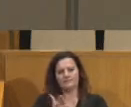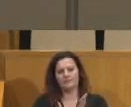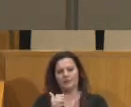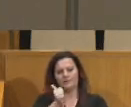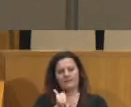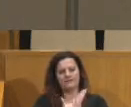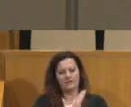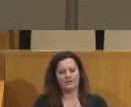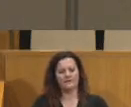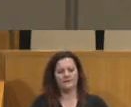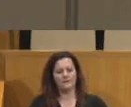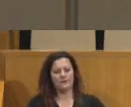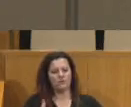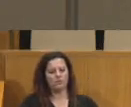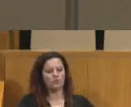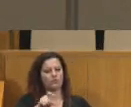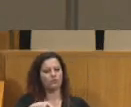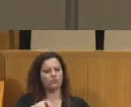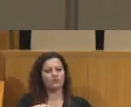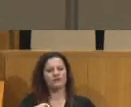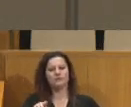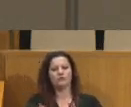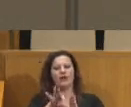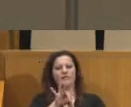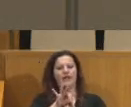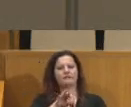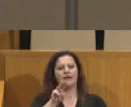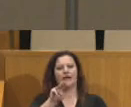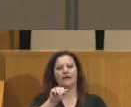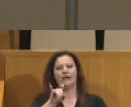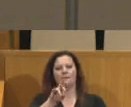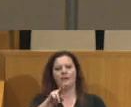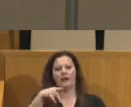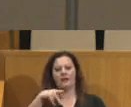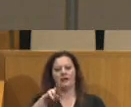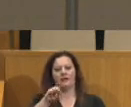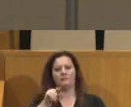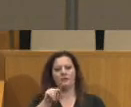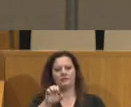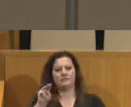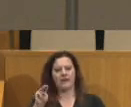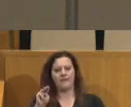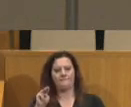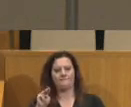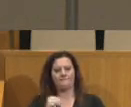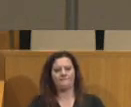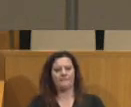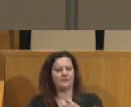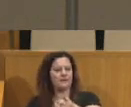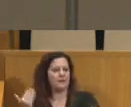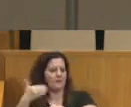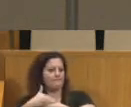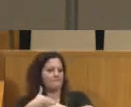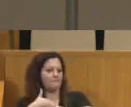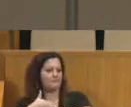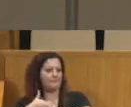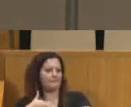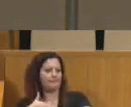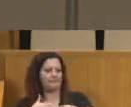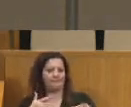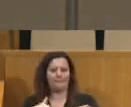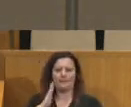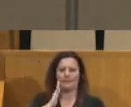have a lot of faith that this group of people can do it. So I won't repeat all of the points that were made, but we know what we need to do.